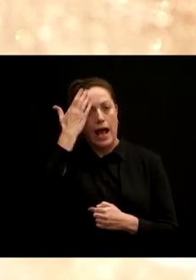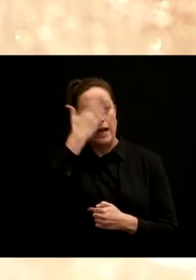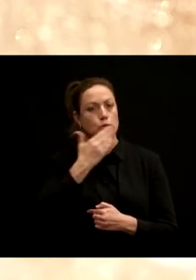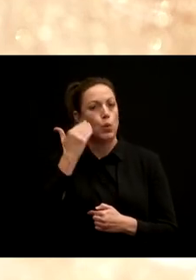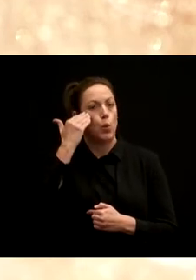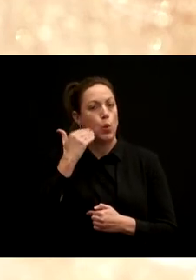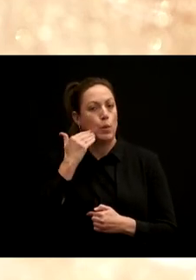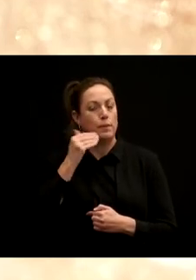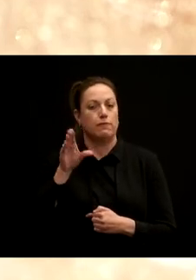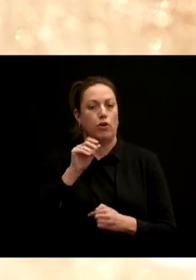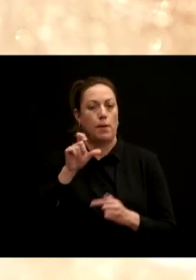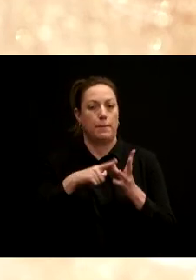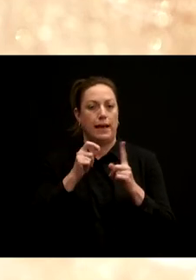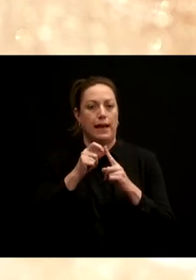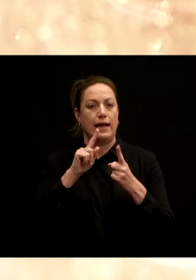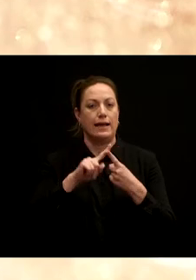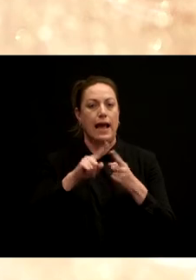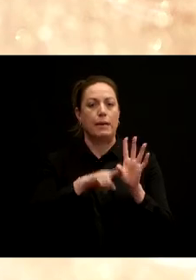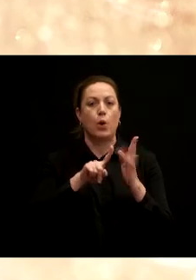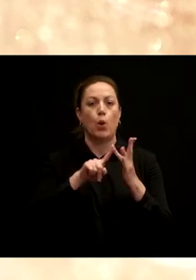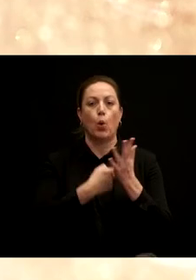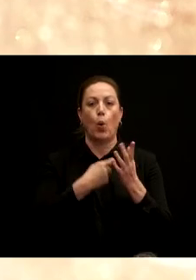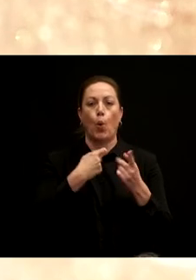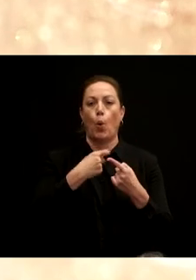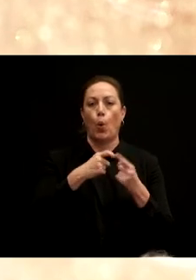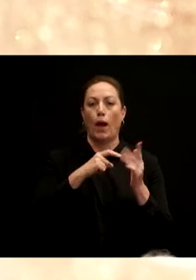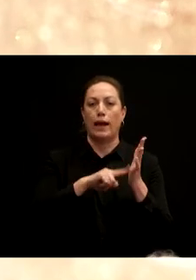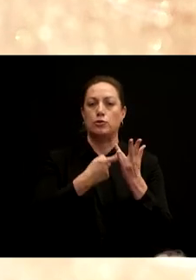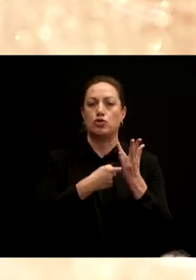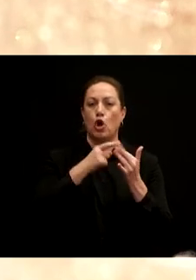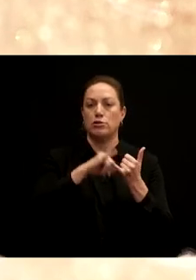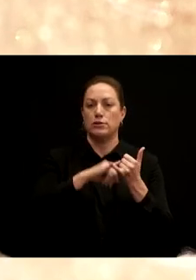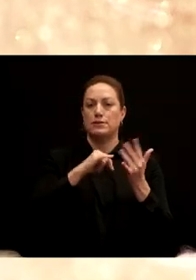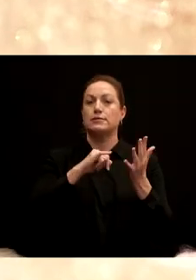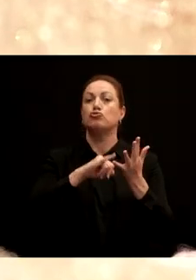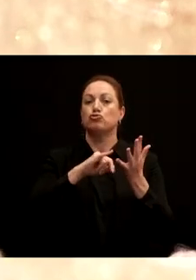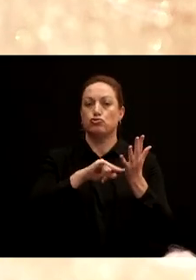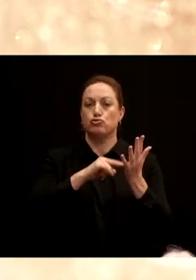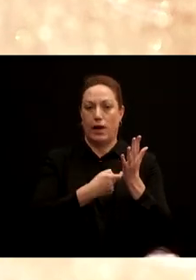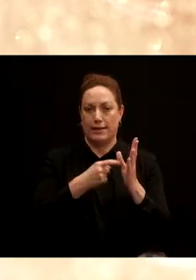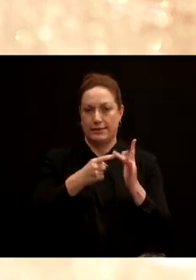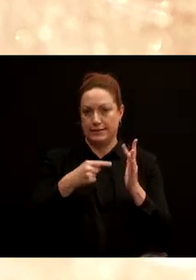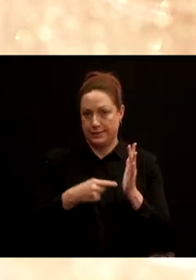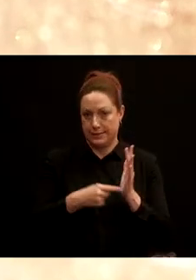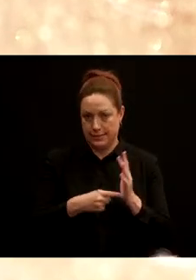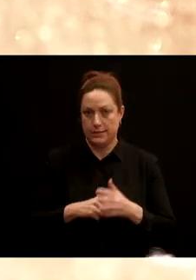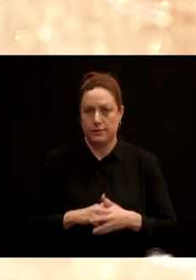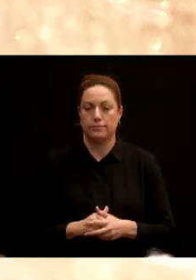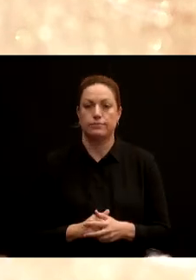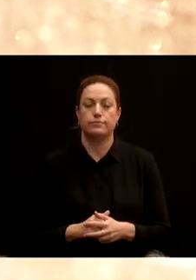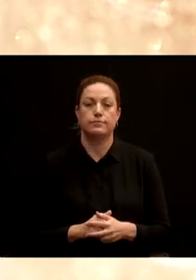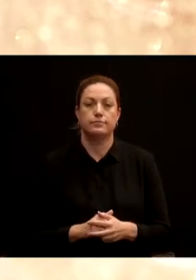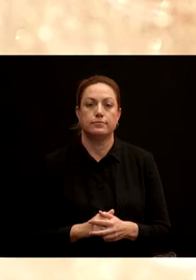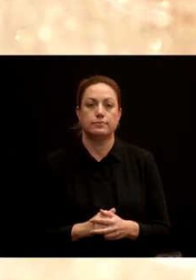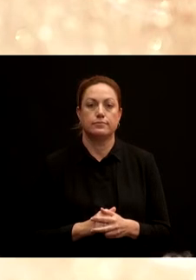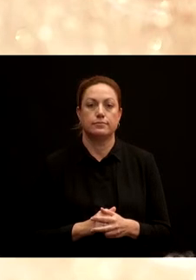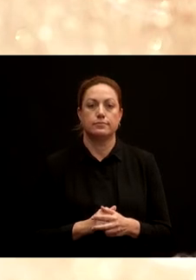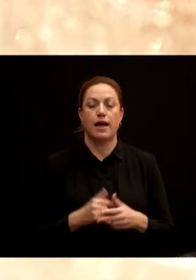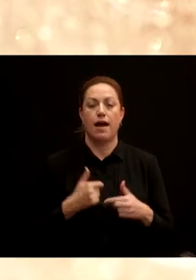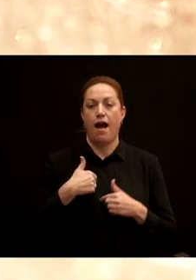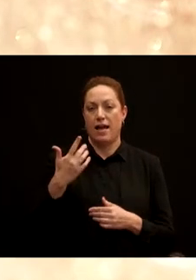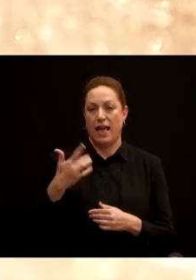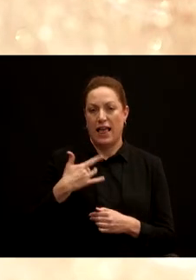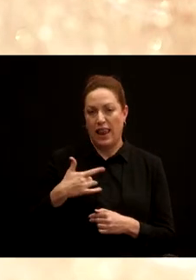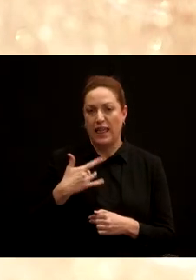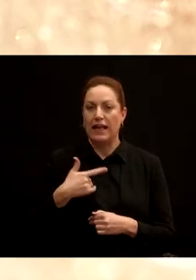come from Cape York and the Torres Strait, Murray Island in the Torres Strait. I live on Yuggera land in Meanjin in